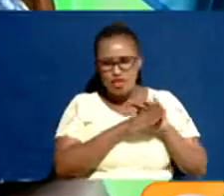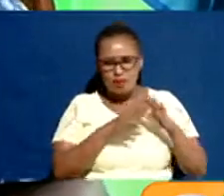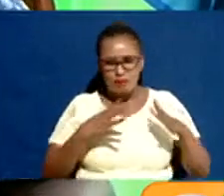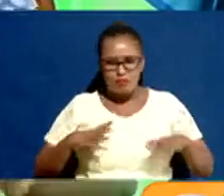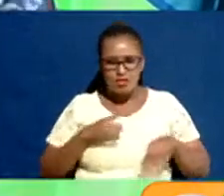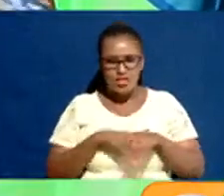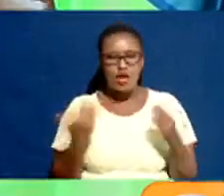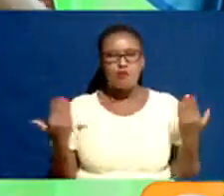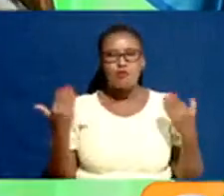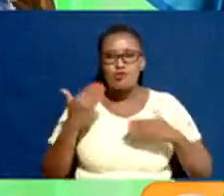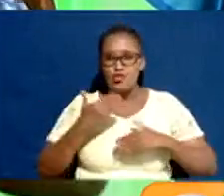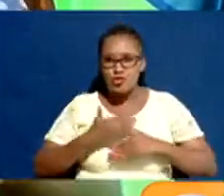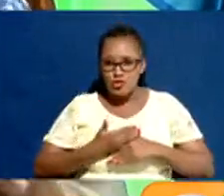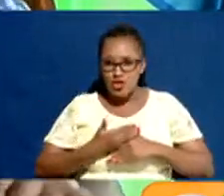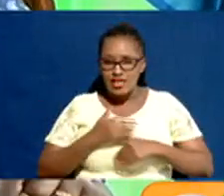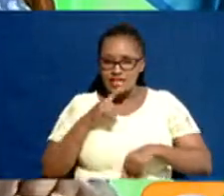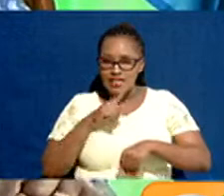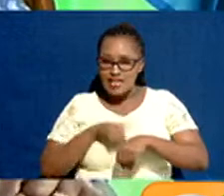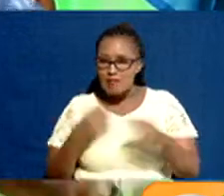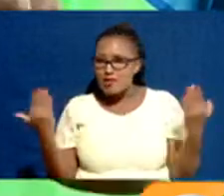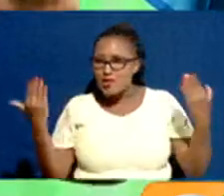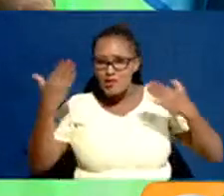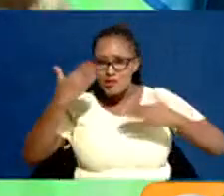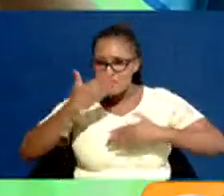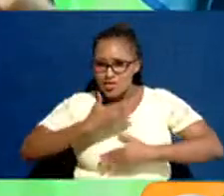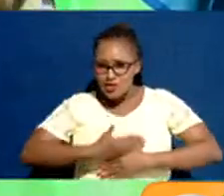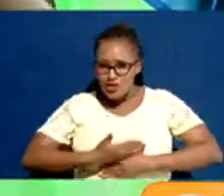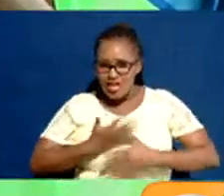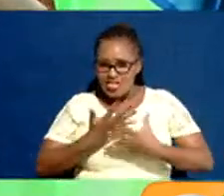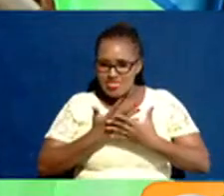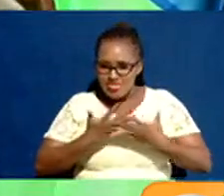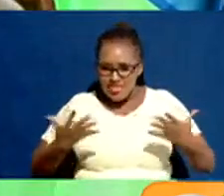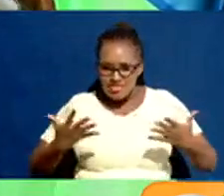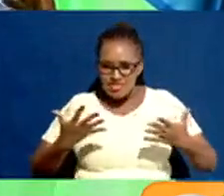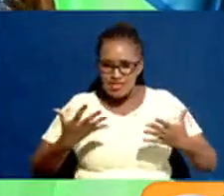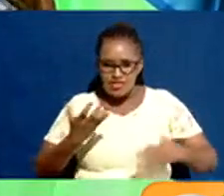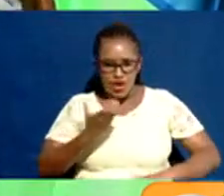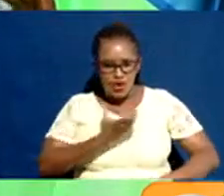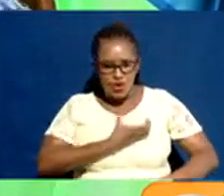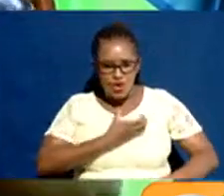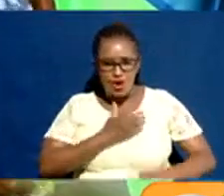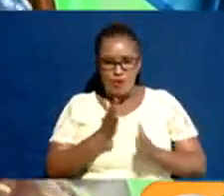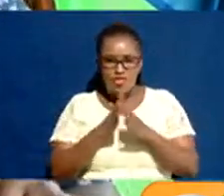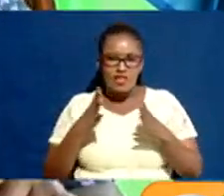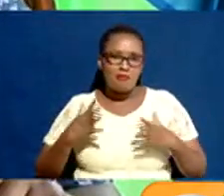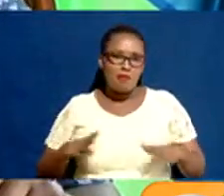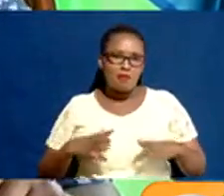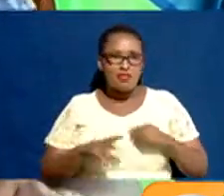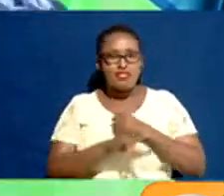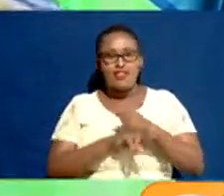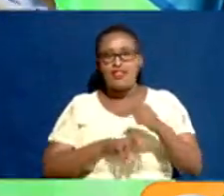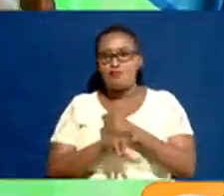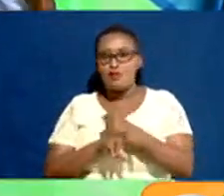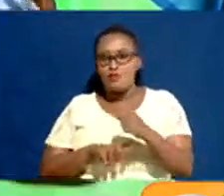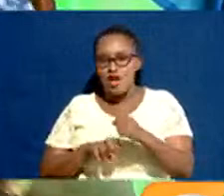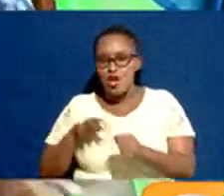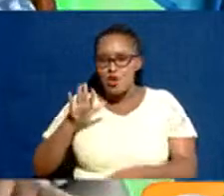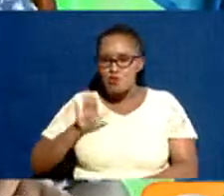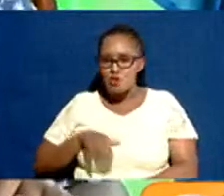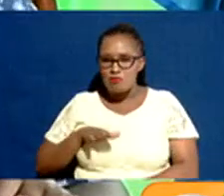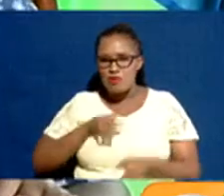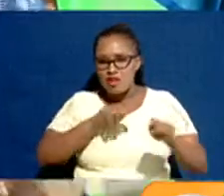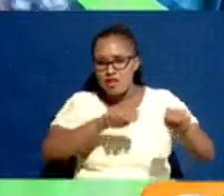him. During the night, property belonging to those poor men was stolen. Women were